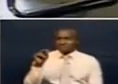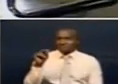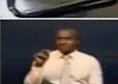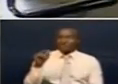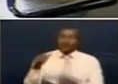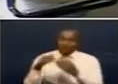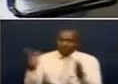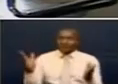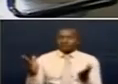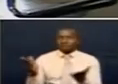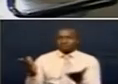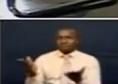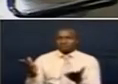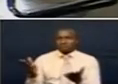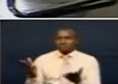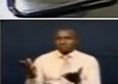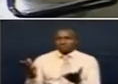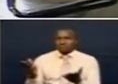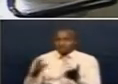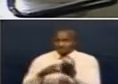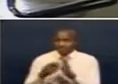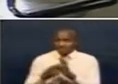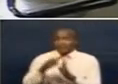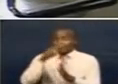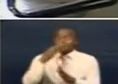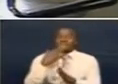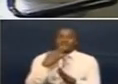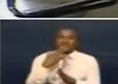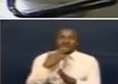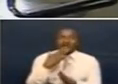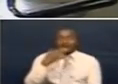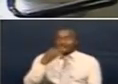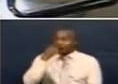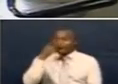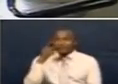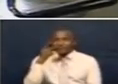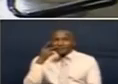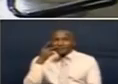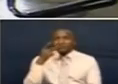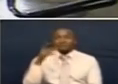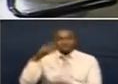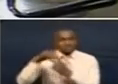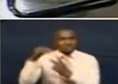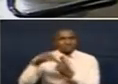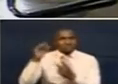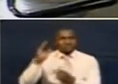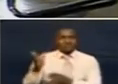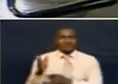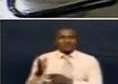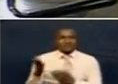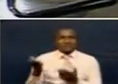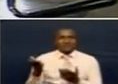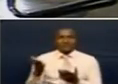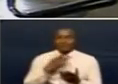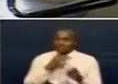open ended, which means Musalia and Kalonzo will go for nomination. My brother here